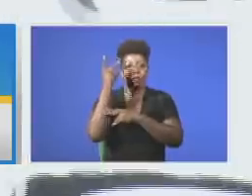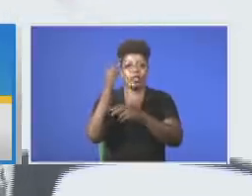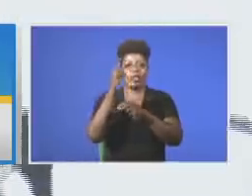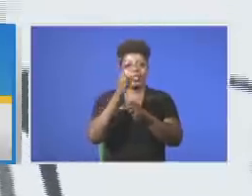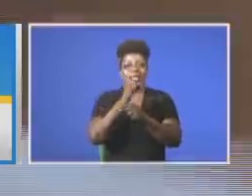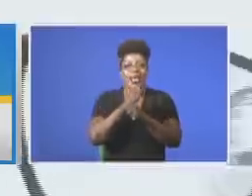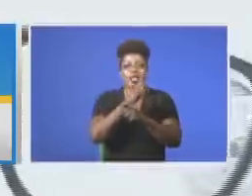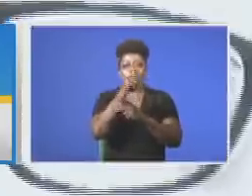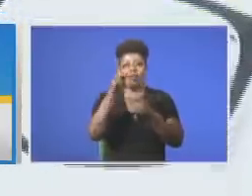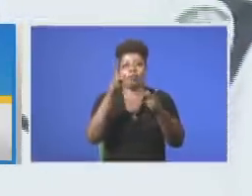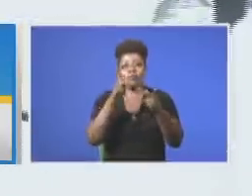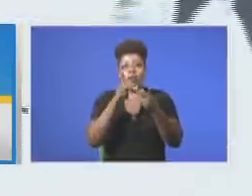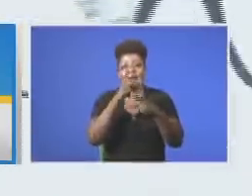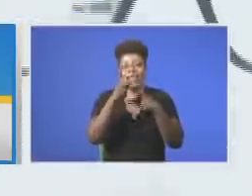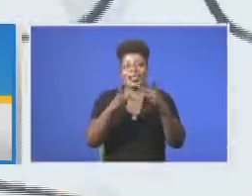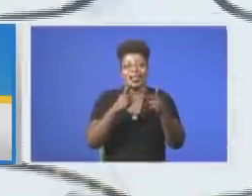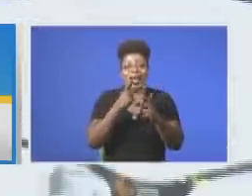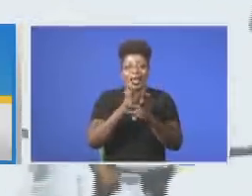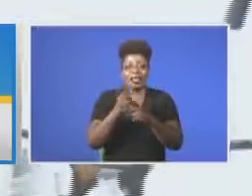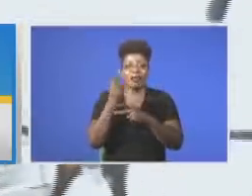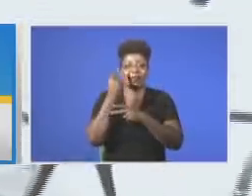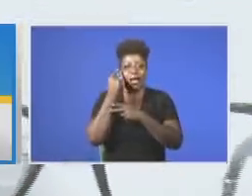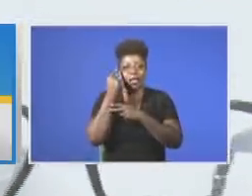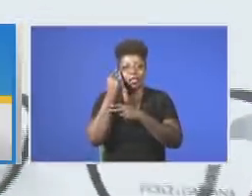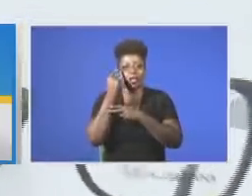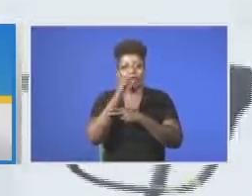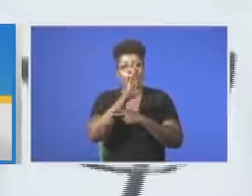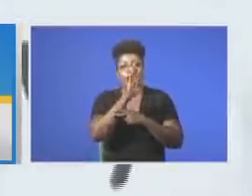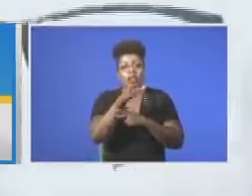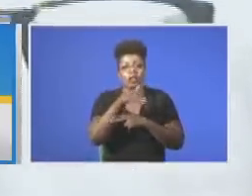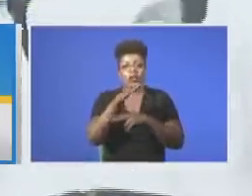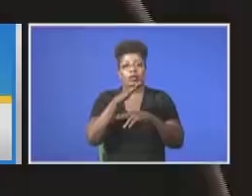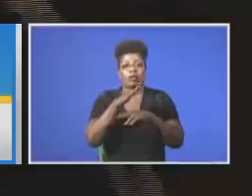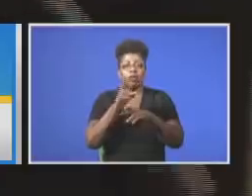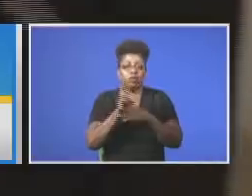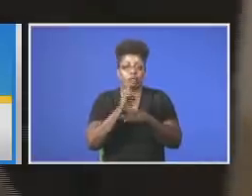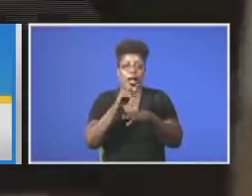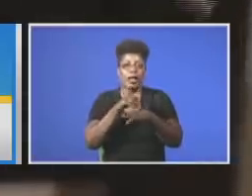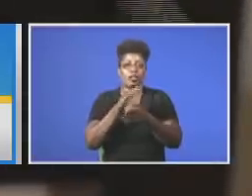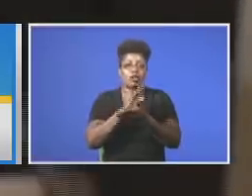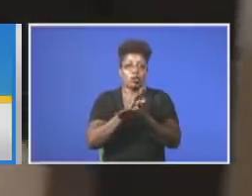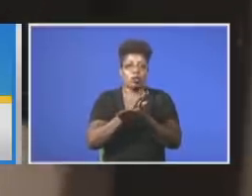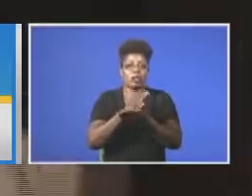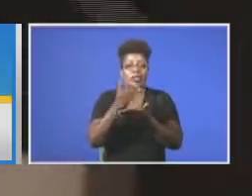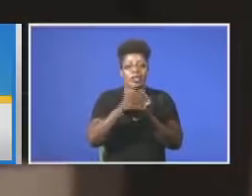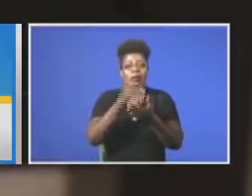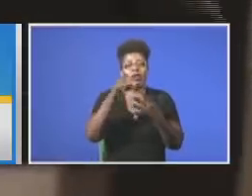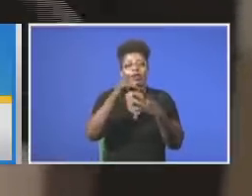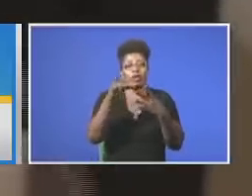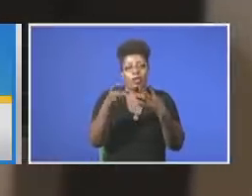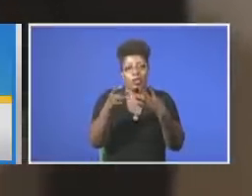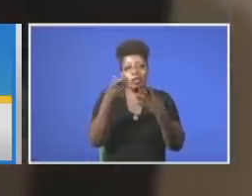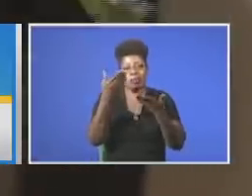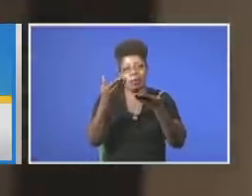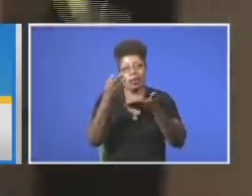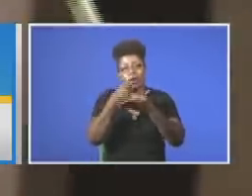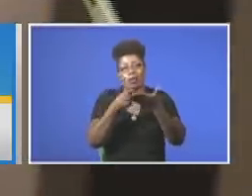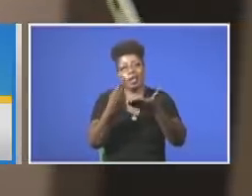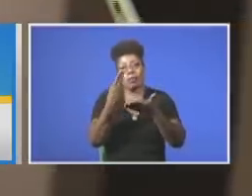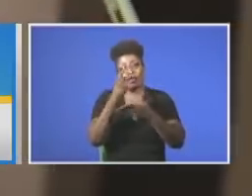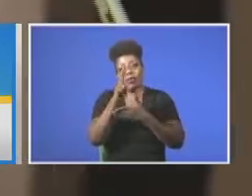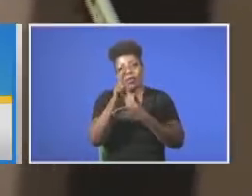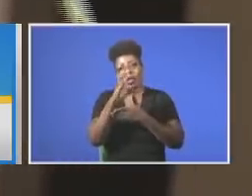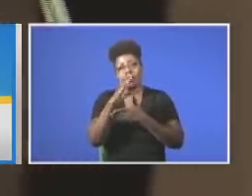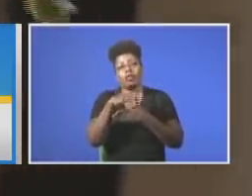of glasses for the children to wear at school. He gave us some choices to consider that may cost up to $300. And